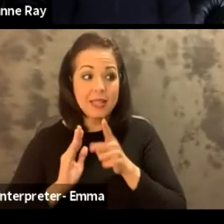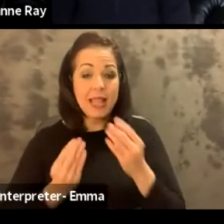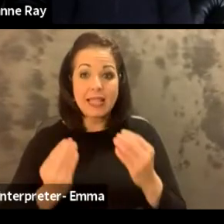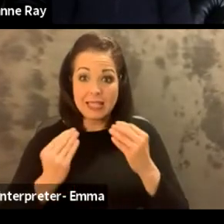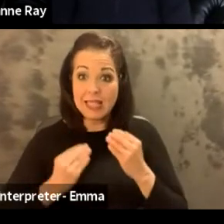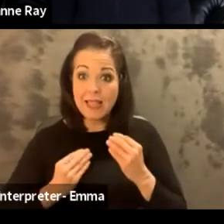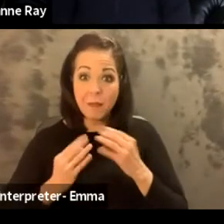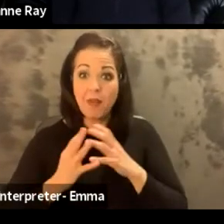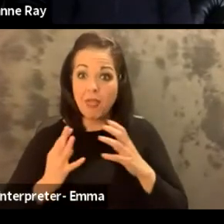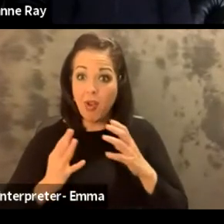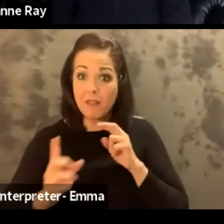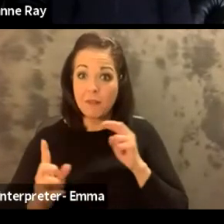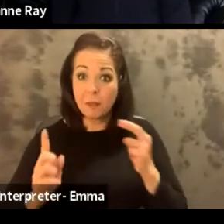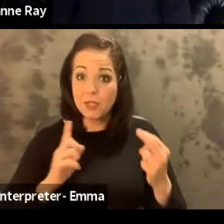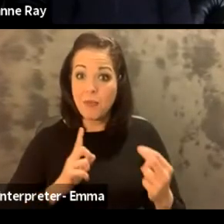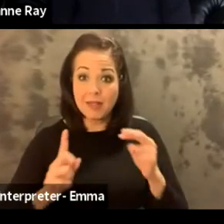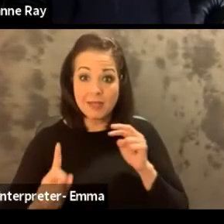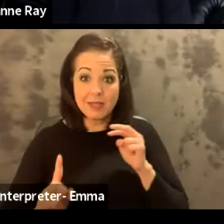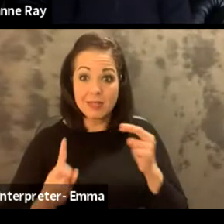of perspective with which